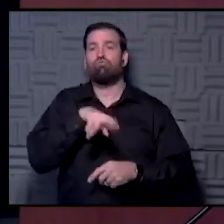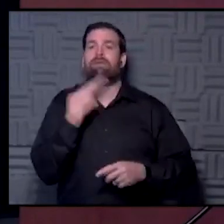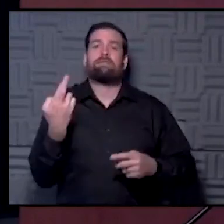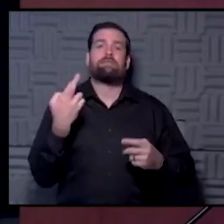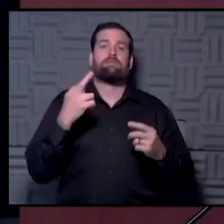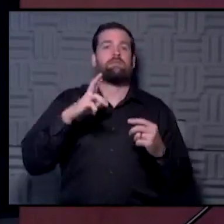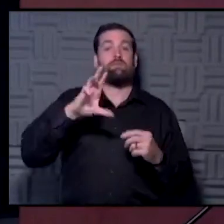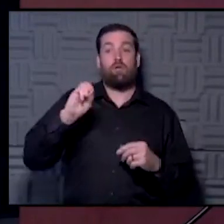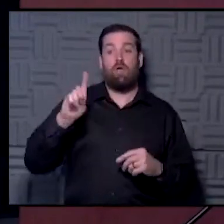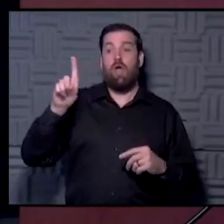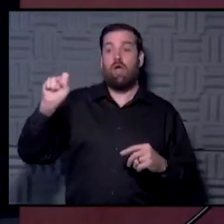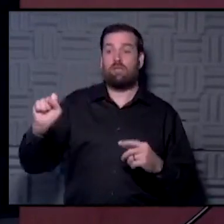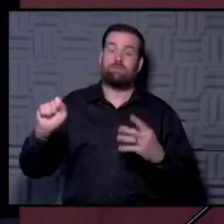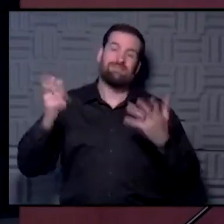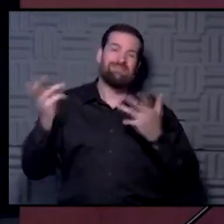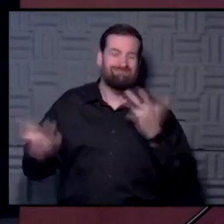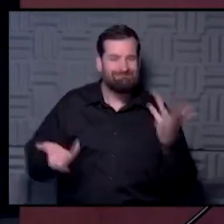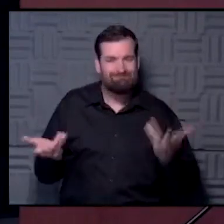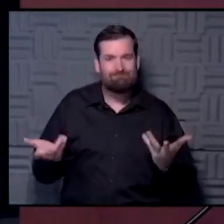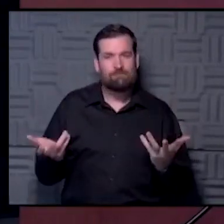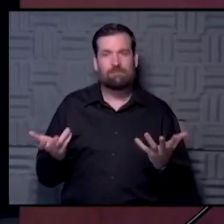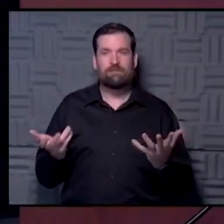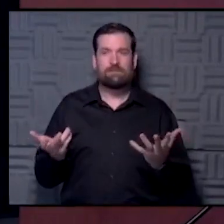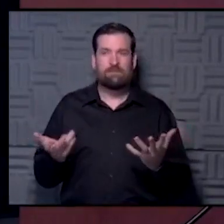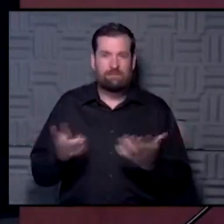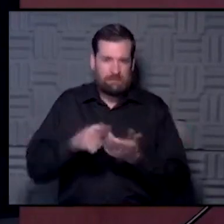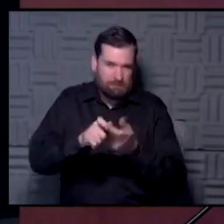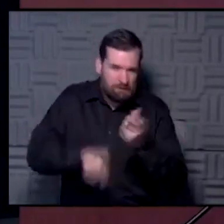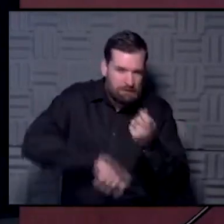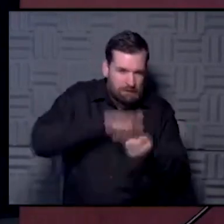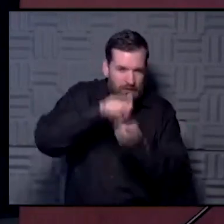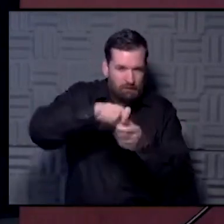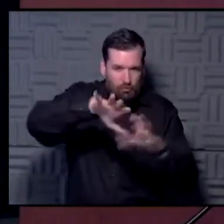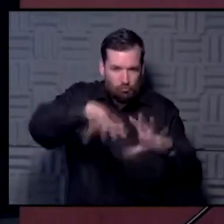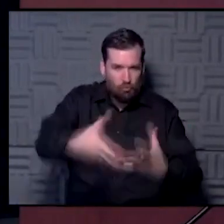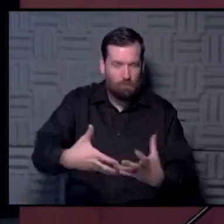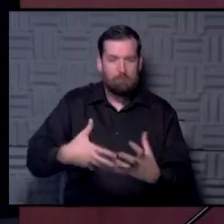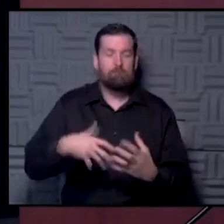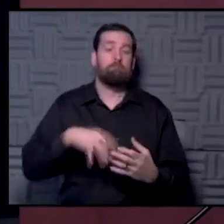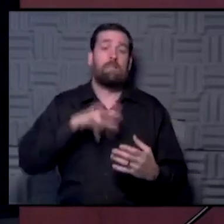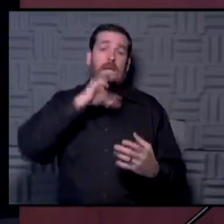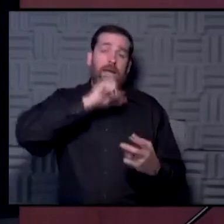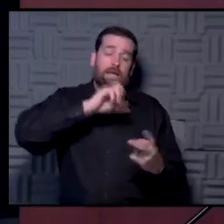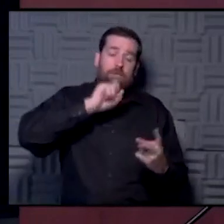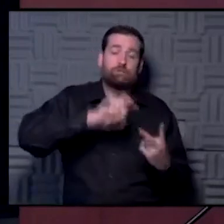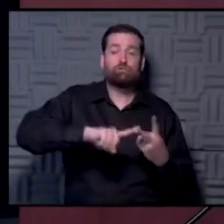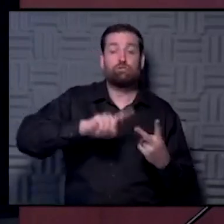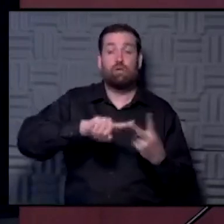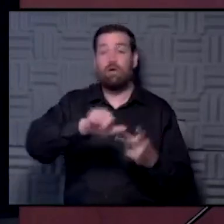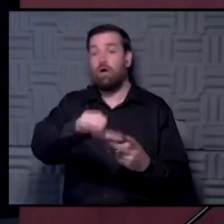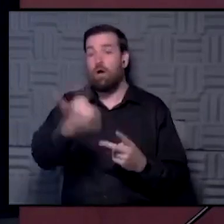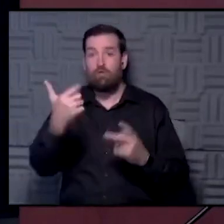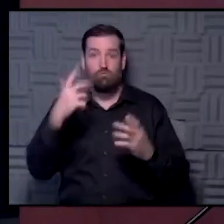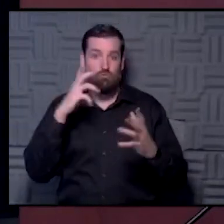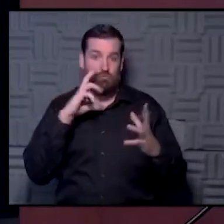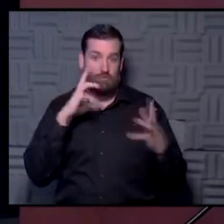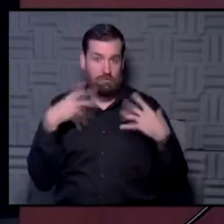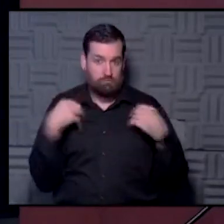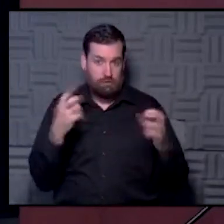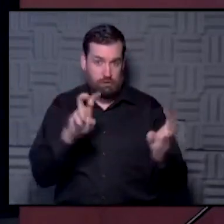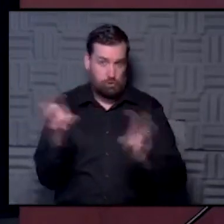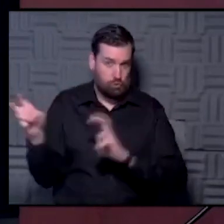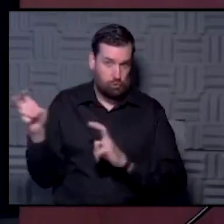are the odds is maybe a better way to say it of someone of a specific population, whether that be age or comorbid conditions, ending up really